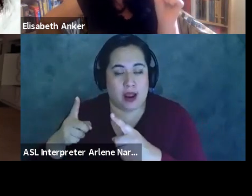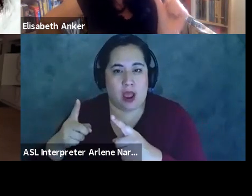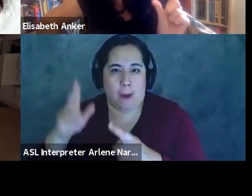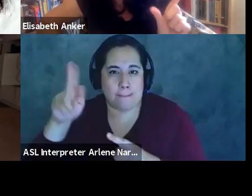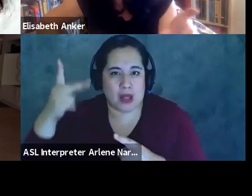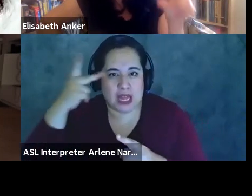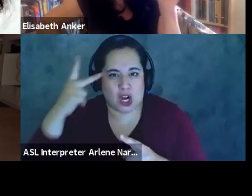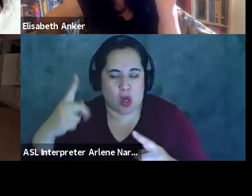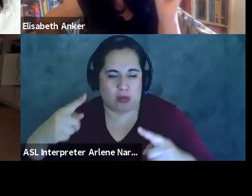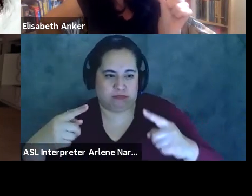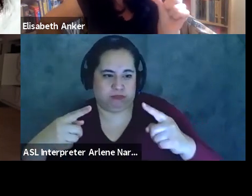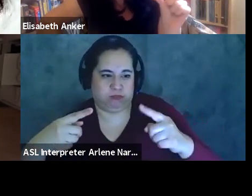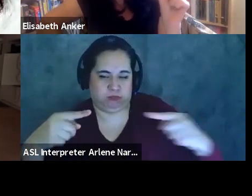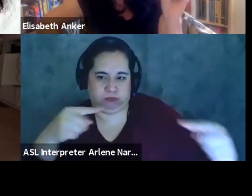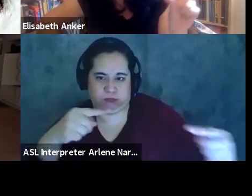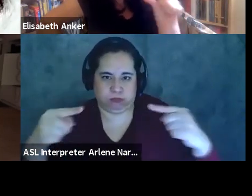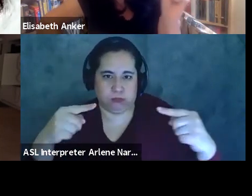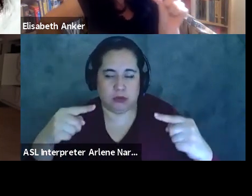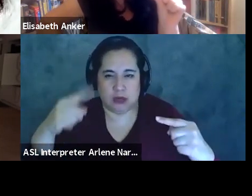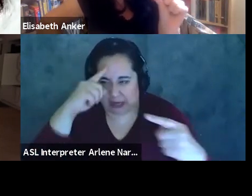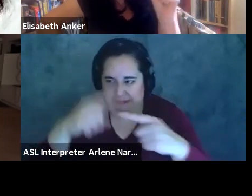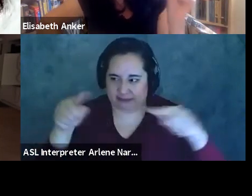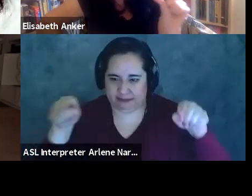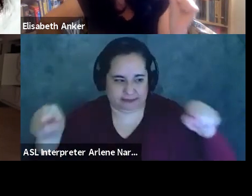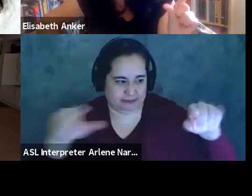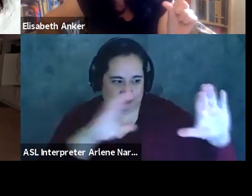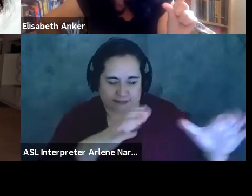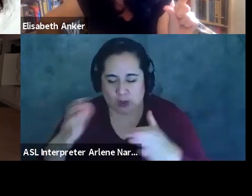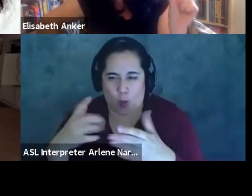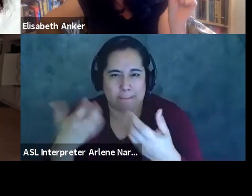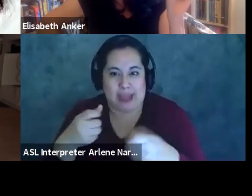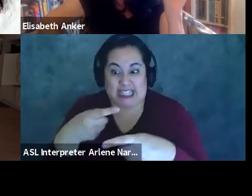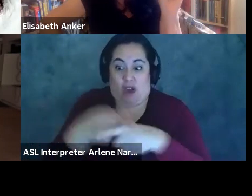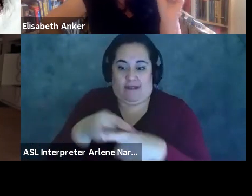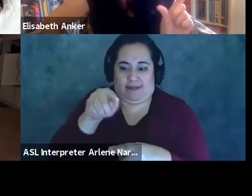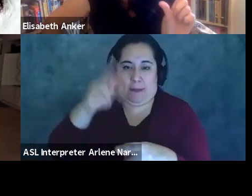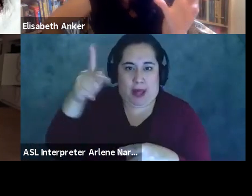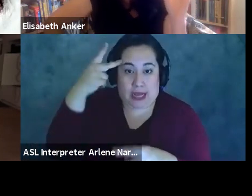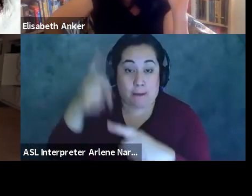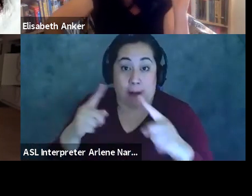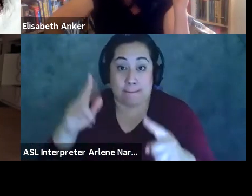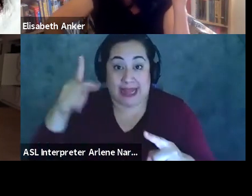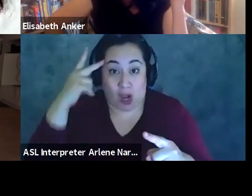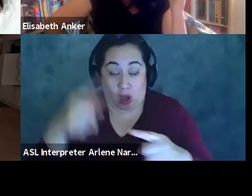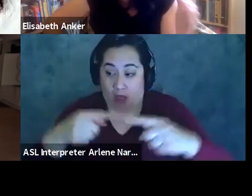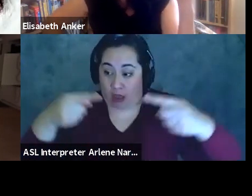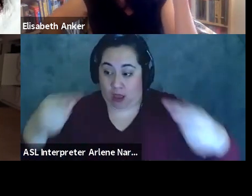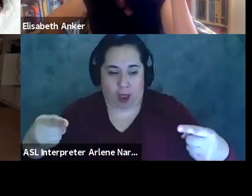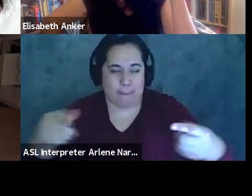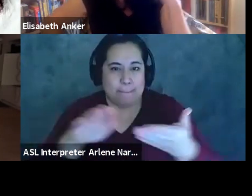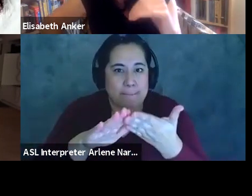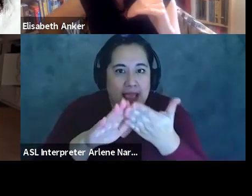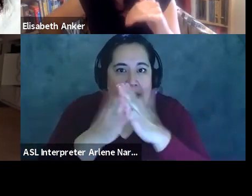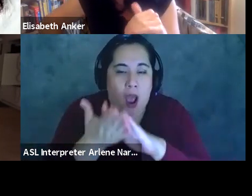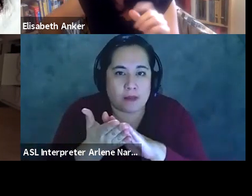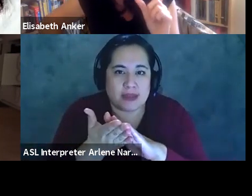political opposition, which is the kind of what makes the conflict of politics, but when political opposition becomes